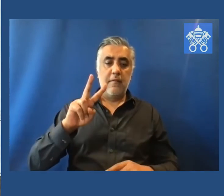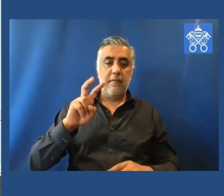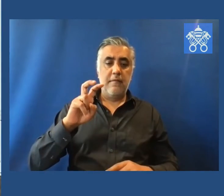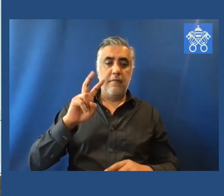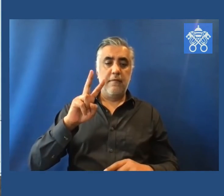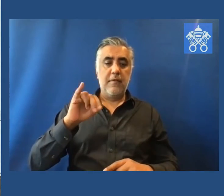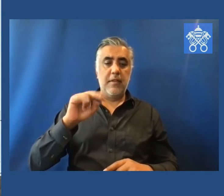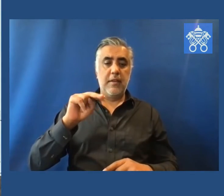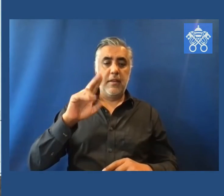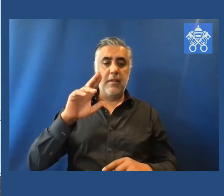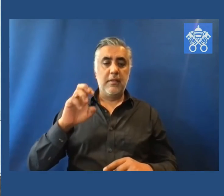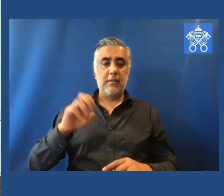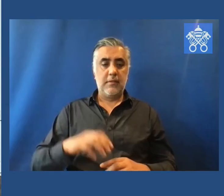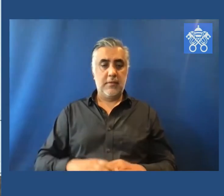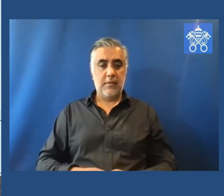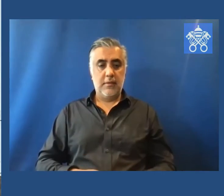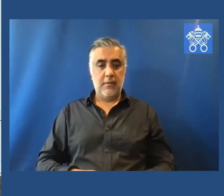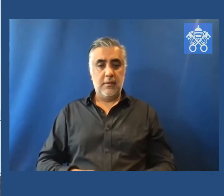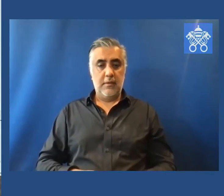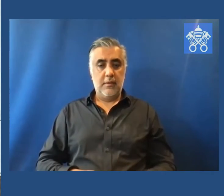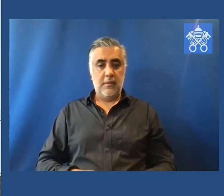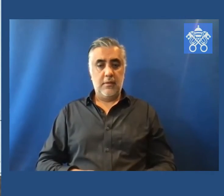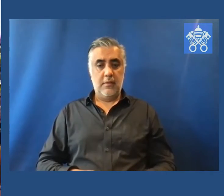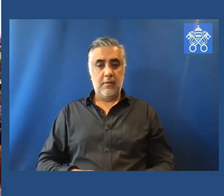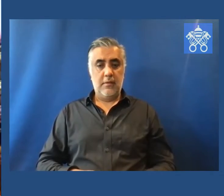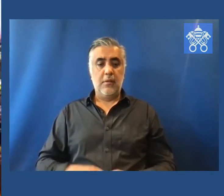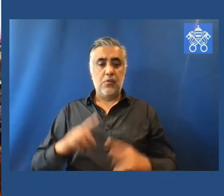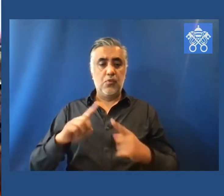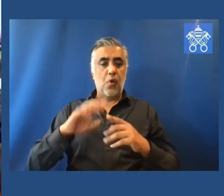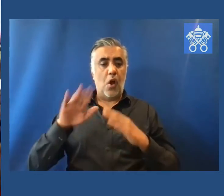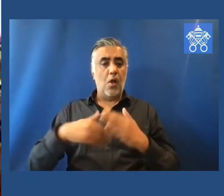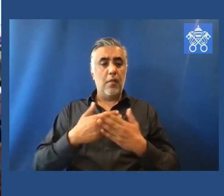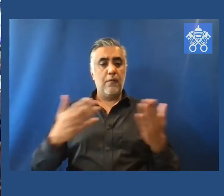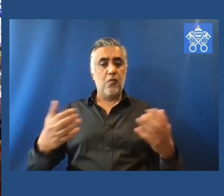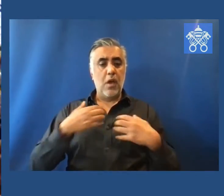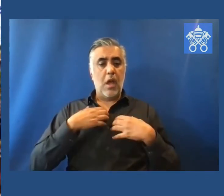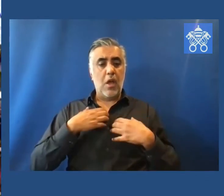and the faithful from Venice and Sassari.